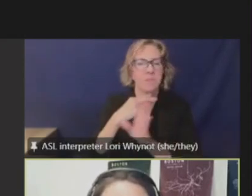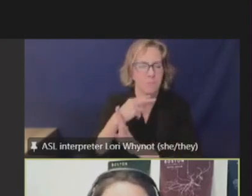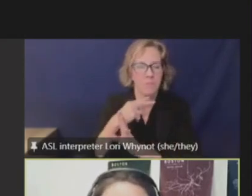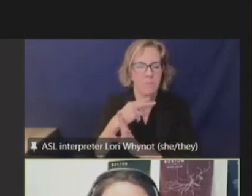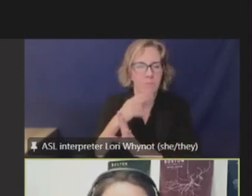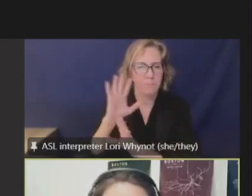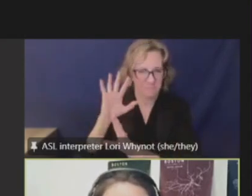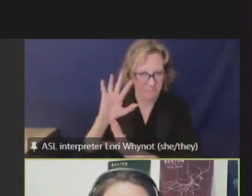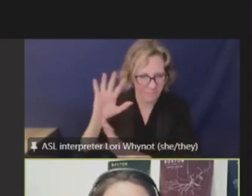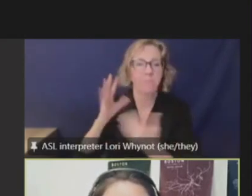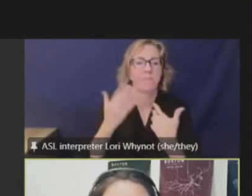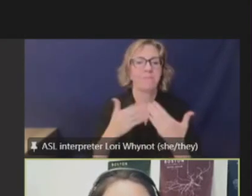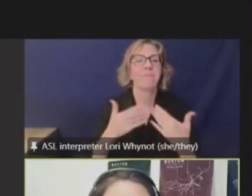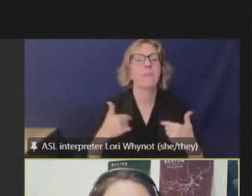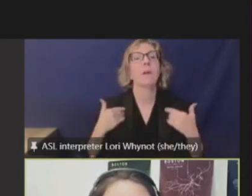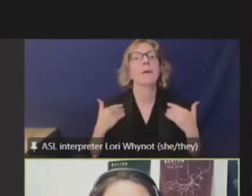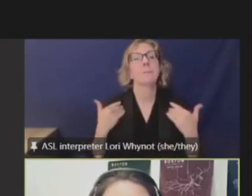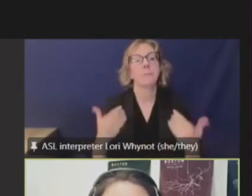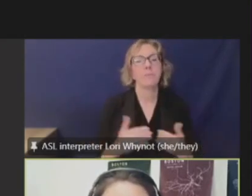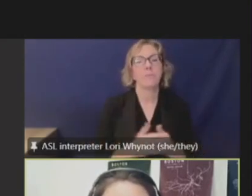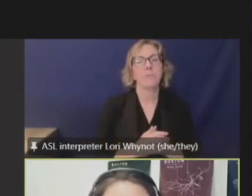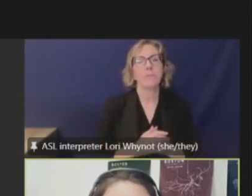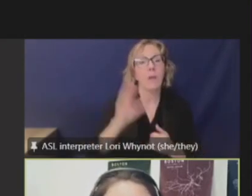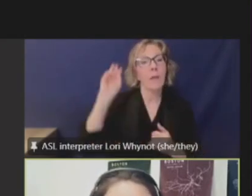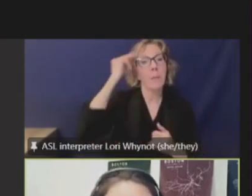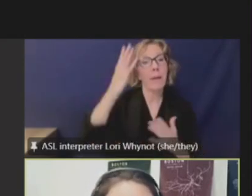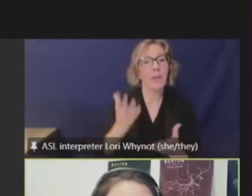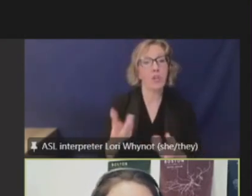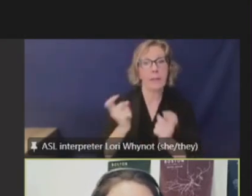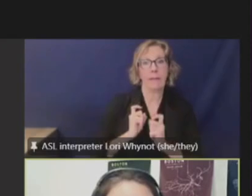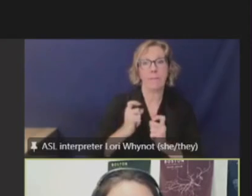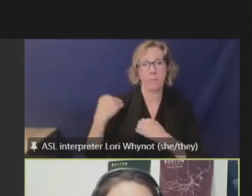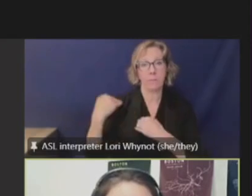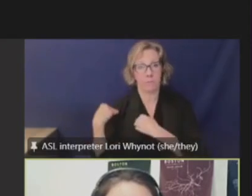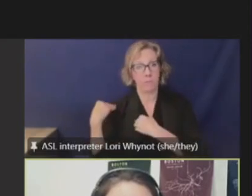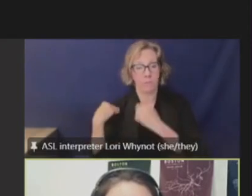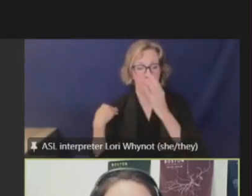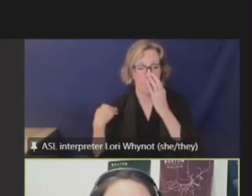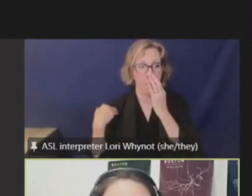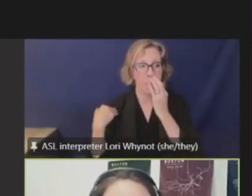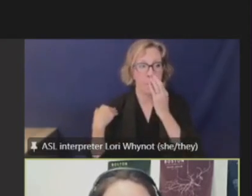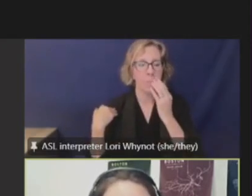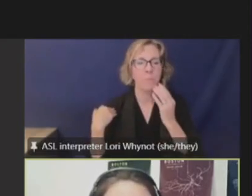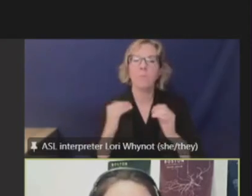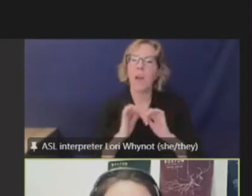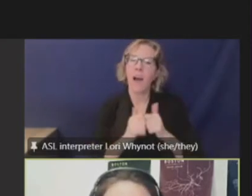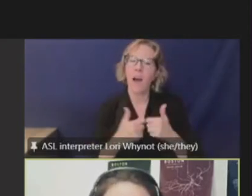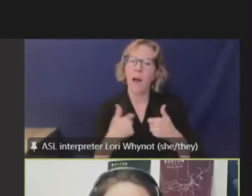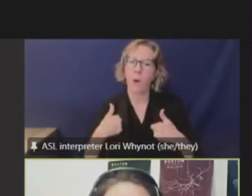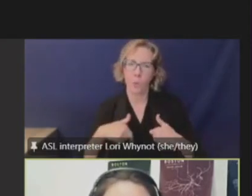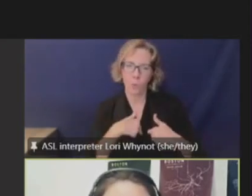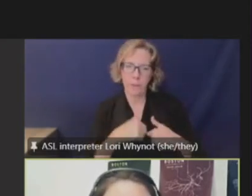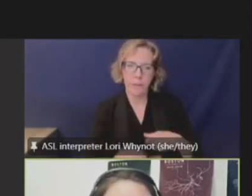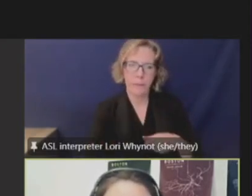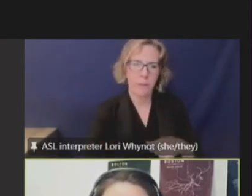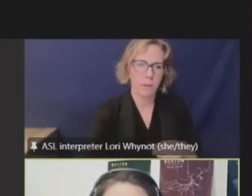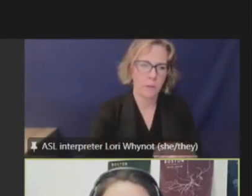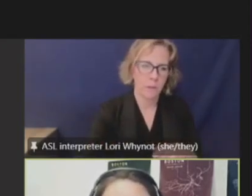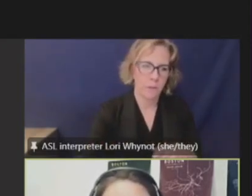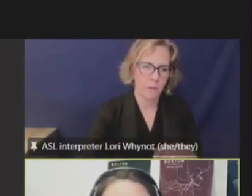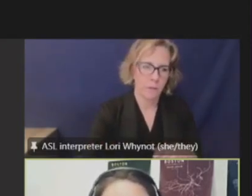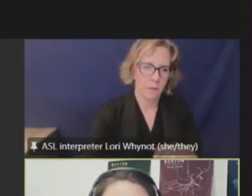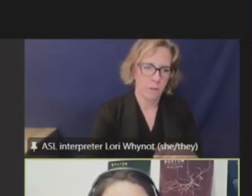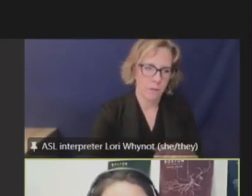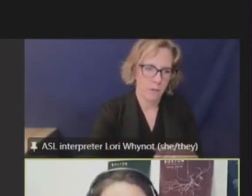So the mayor has charged us with updating the way in which communities and developers and the city work together to